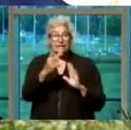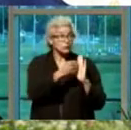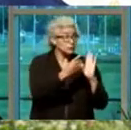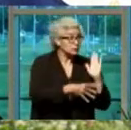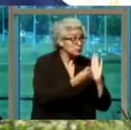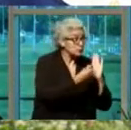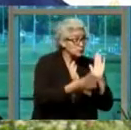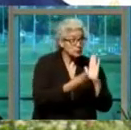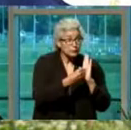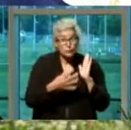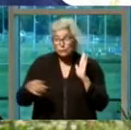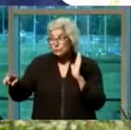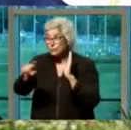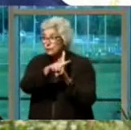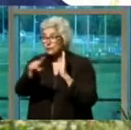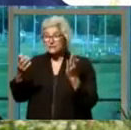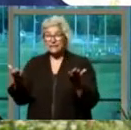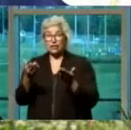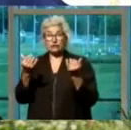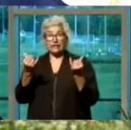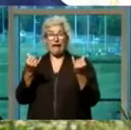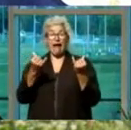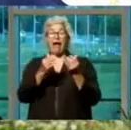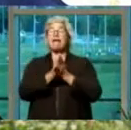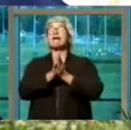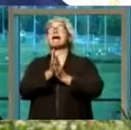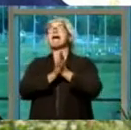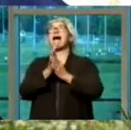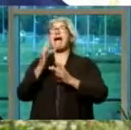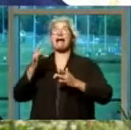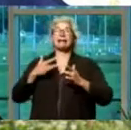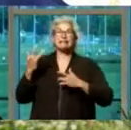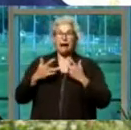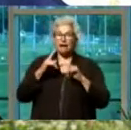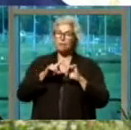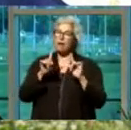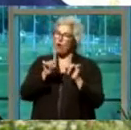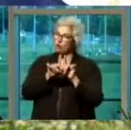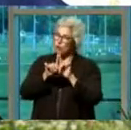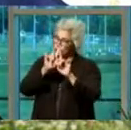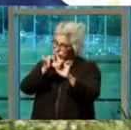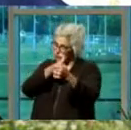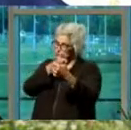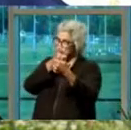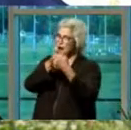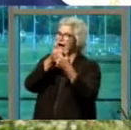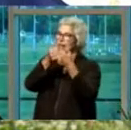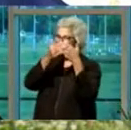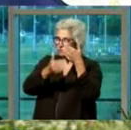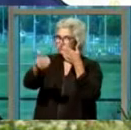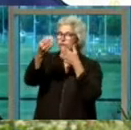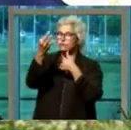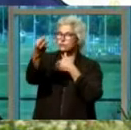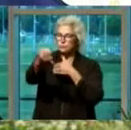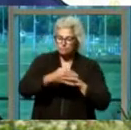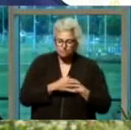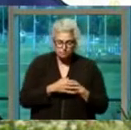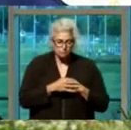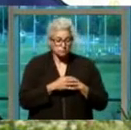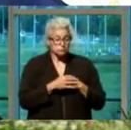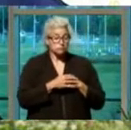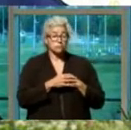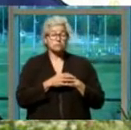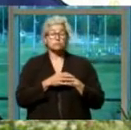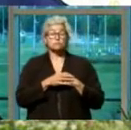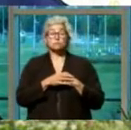students here today who have an exciting, but I would say a challenging future ahead of them. So much